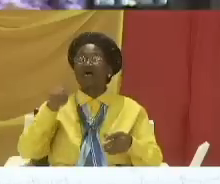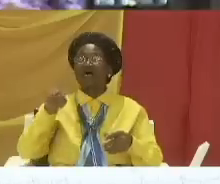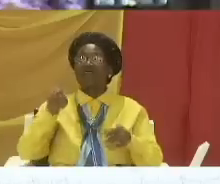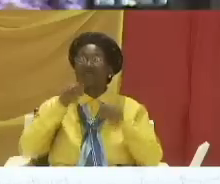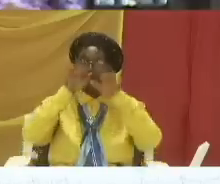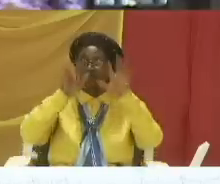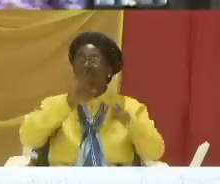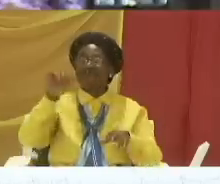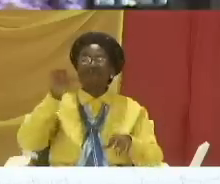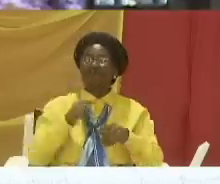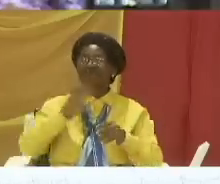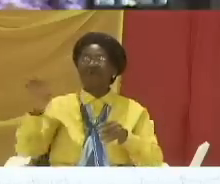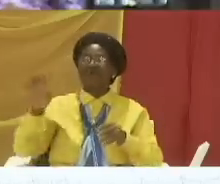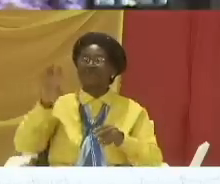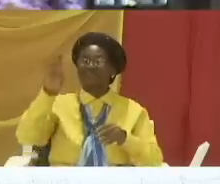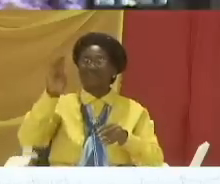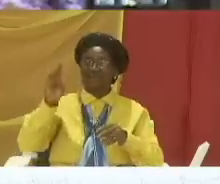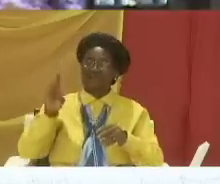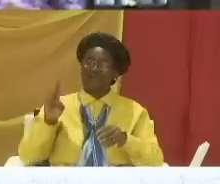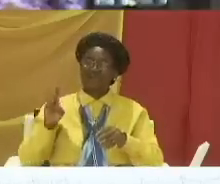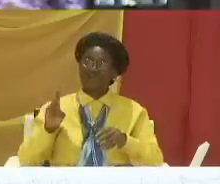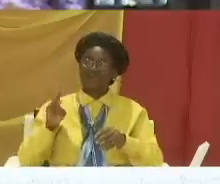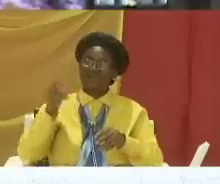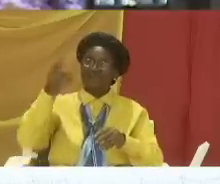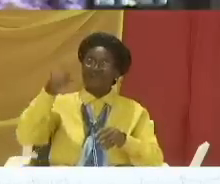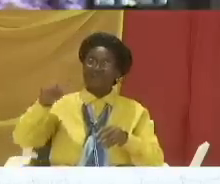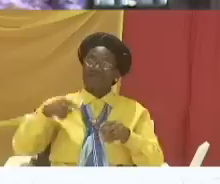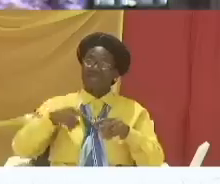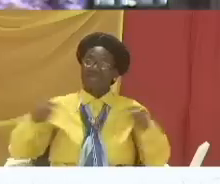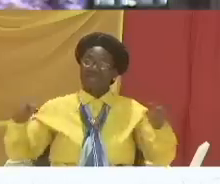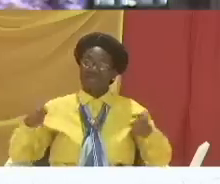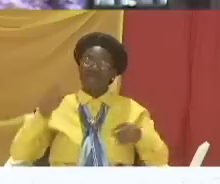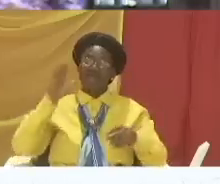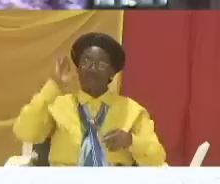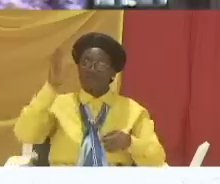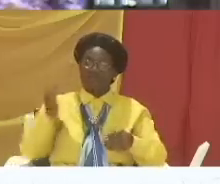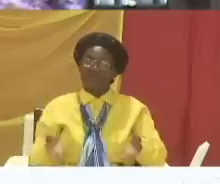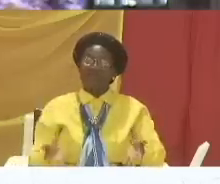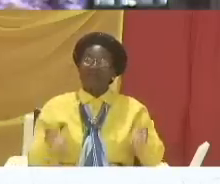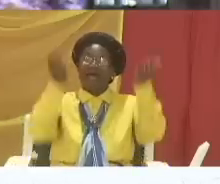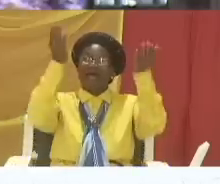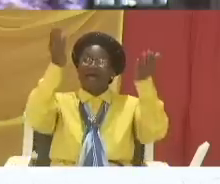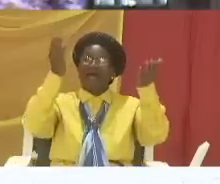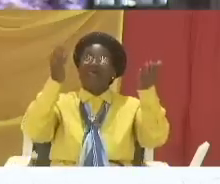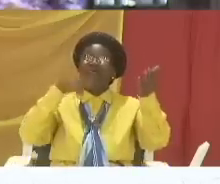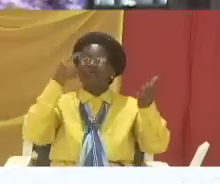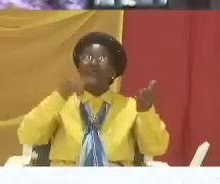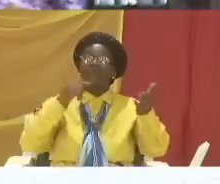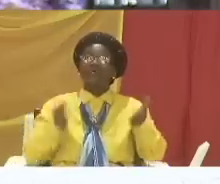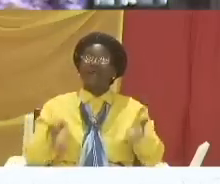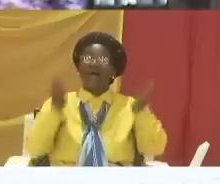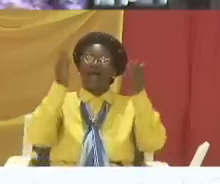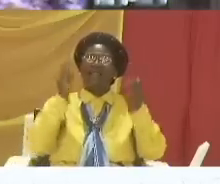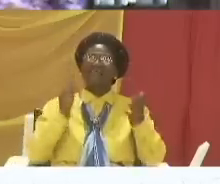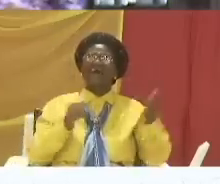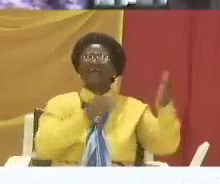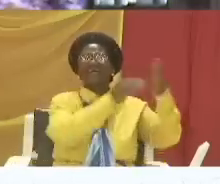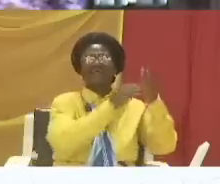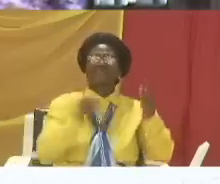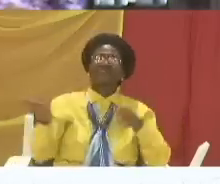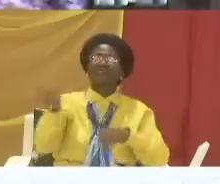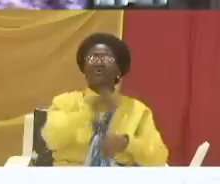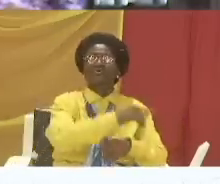7, the enemies that rise up against you will be smitten before your face.